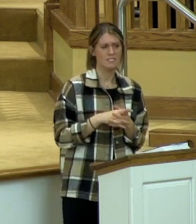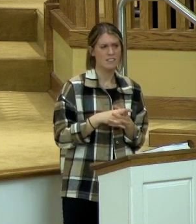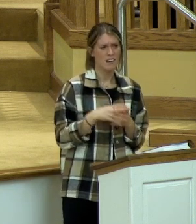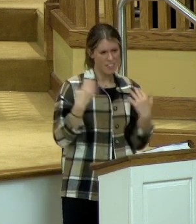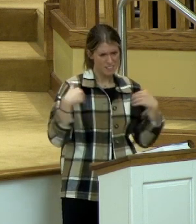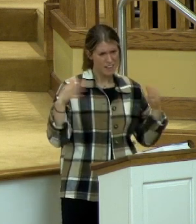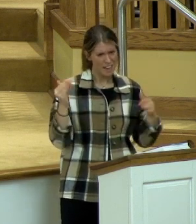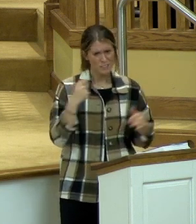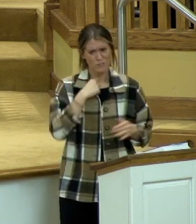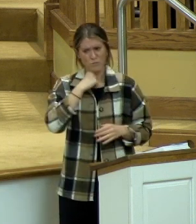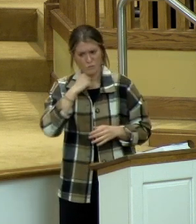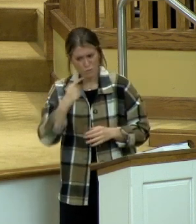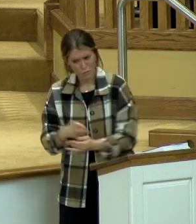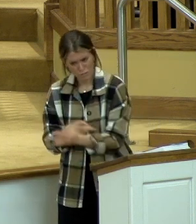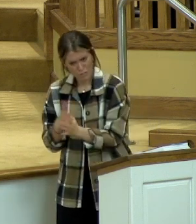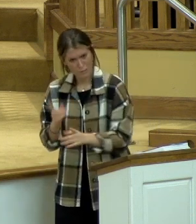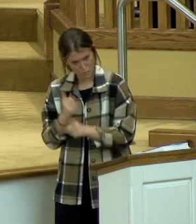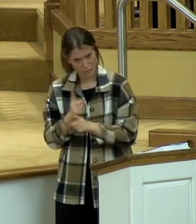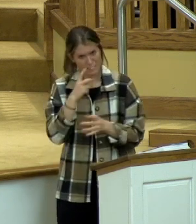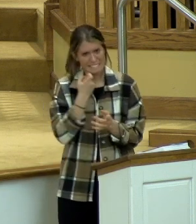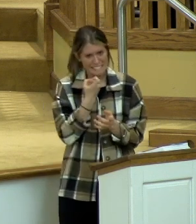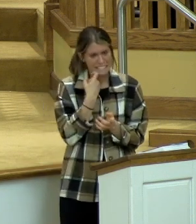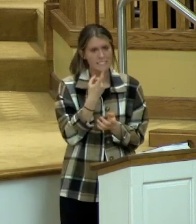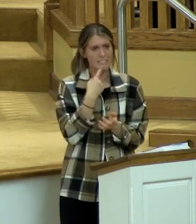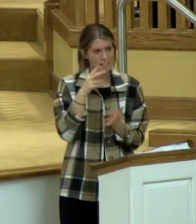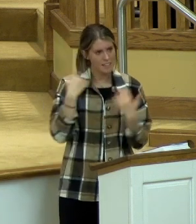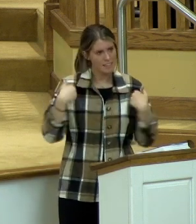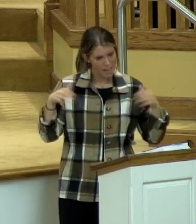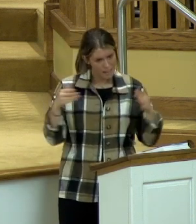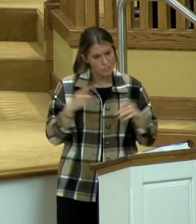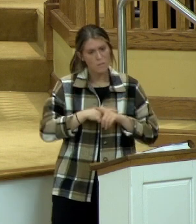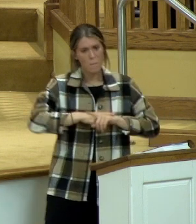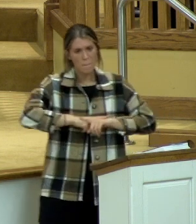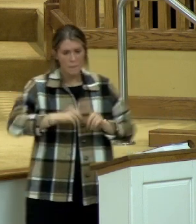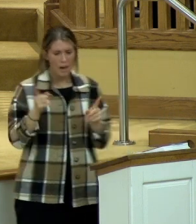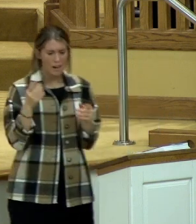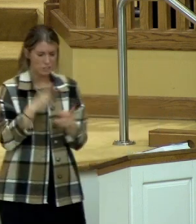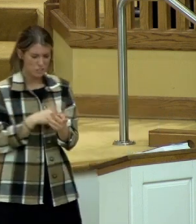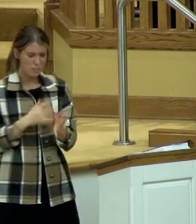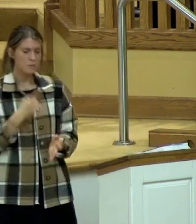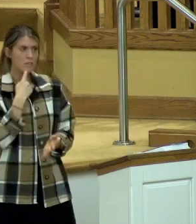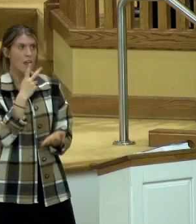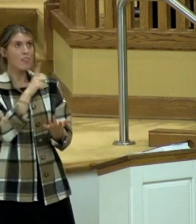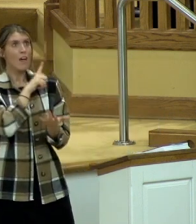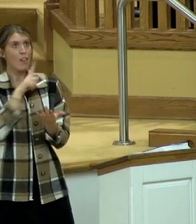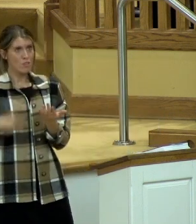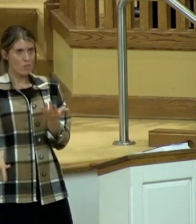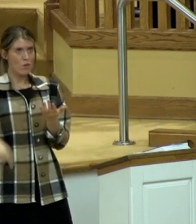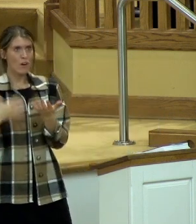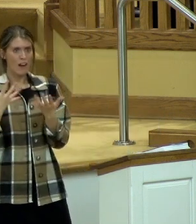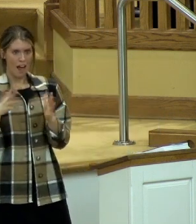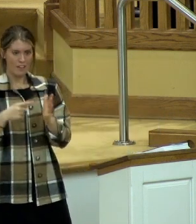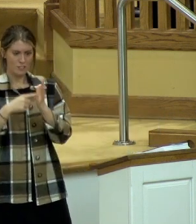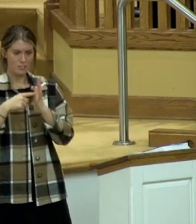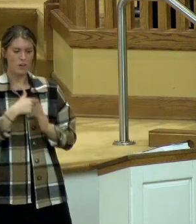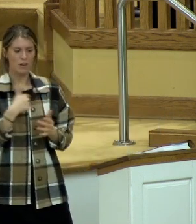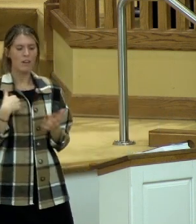The angel told him, didn't he? We just read that the angel told him. But the Bible says the Lord hath made known unto us. Hold on a